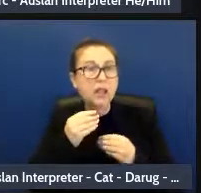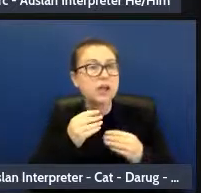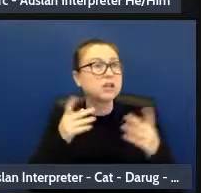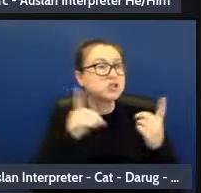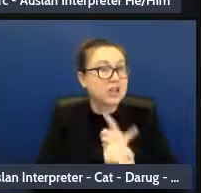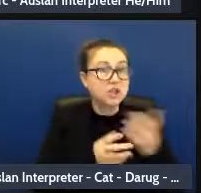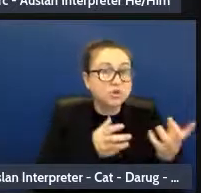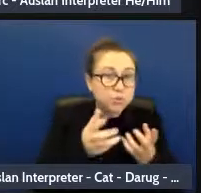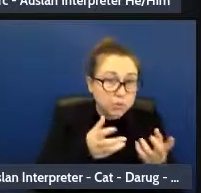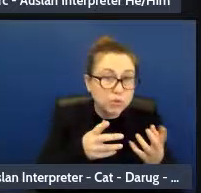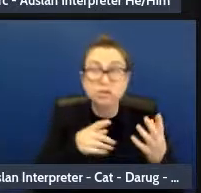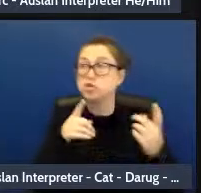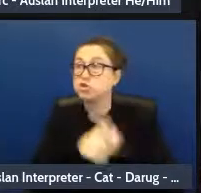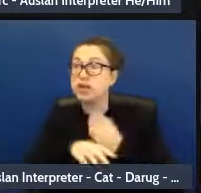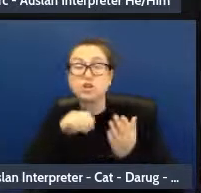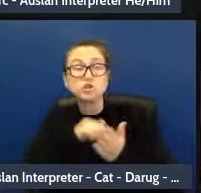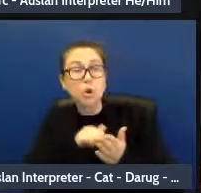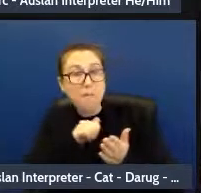cook.